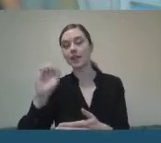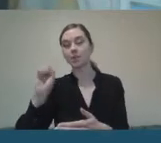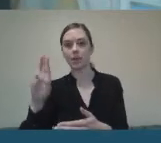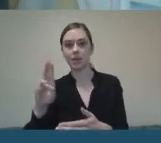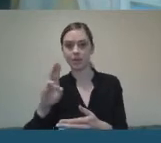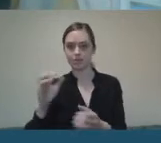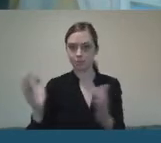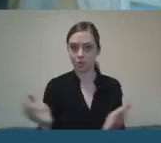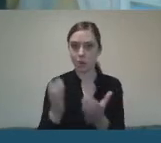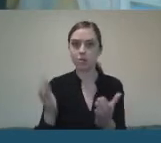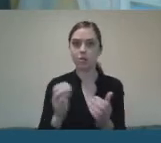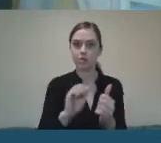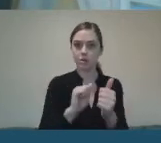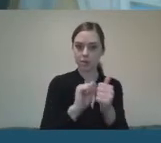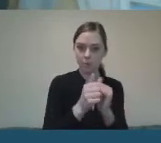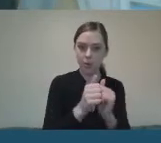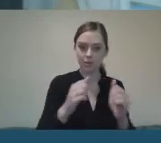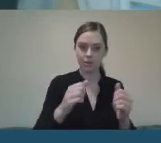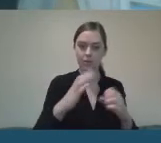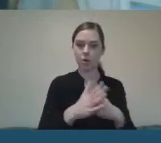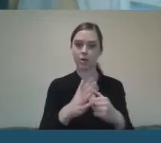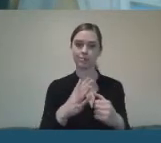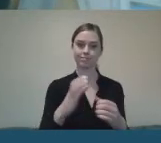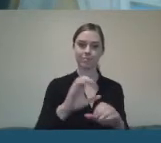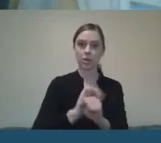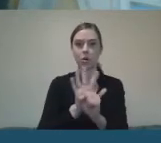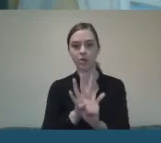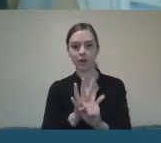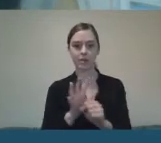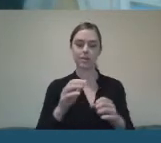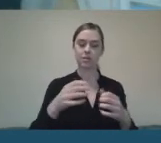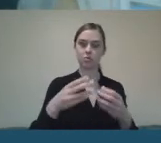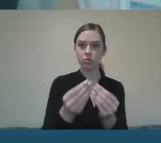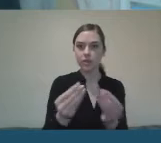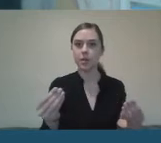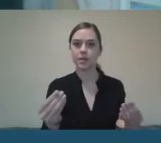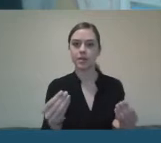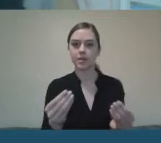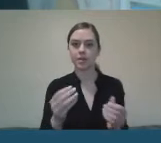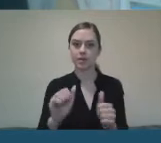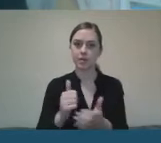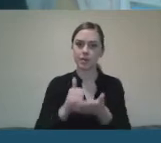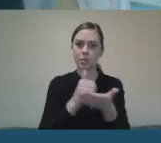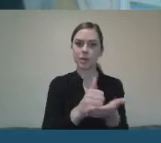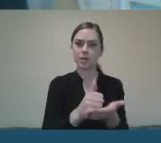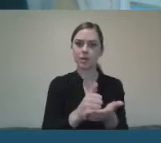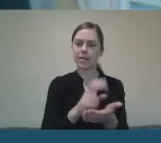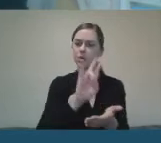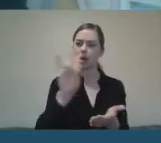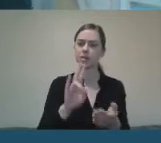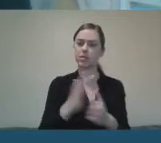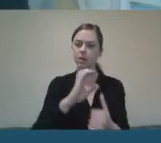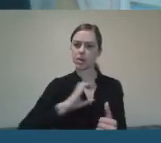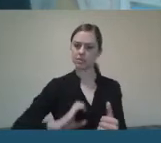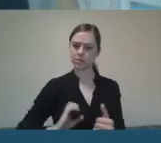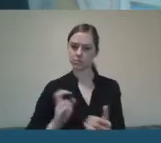for COVID resources. And within that club support grant, we put in a question around whether clubs were registered to the PARA